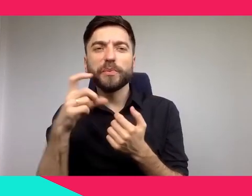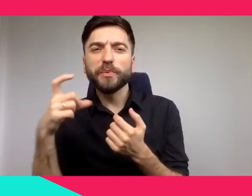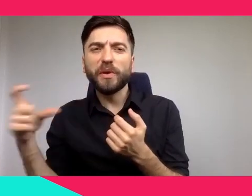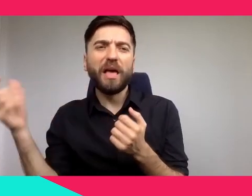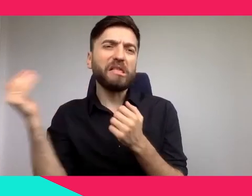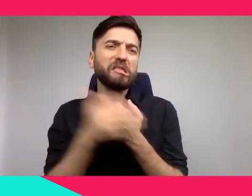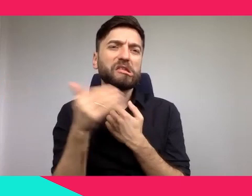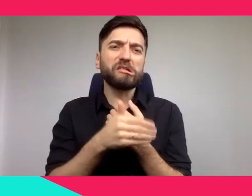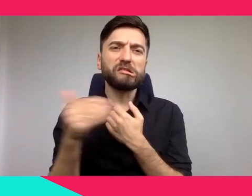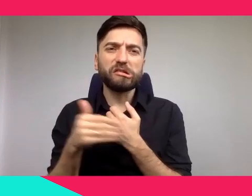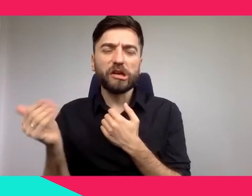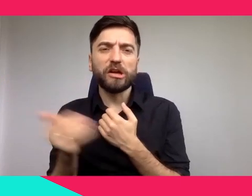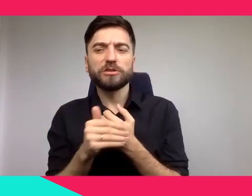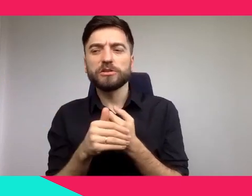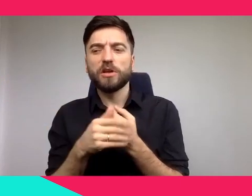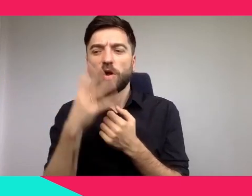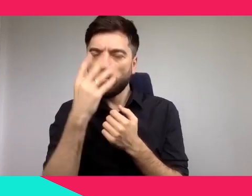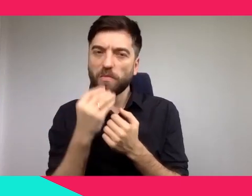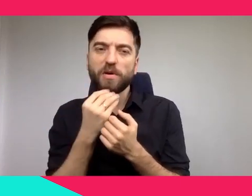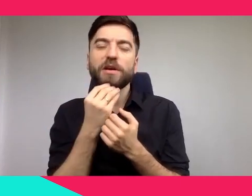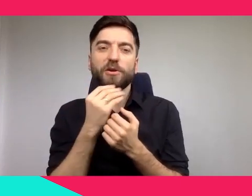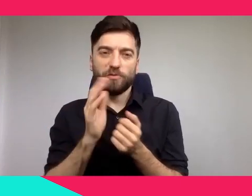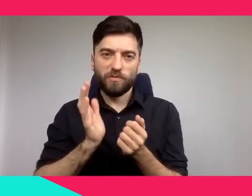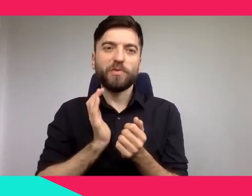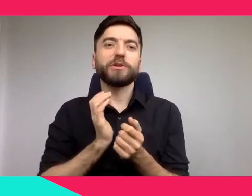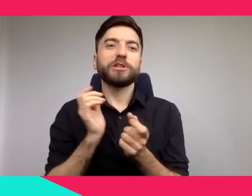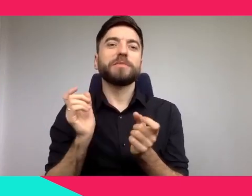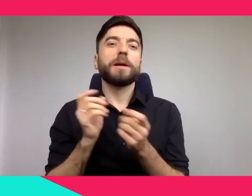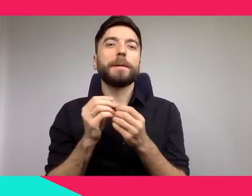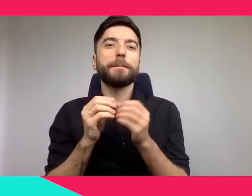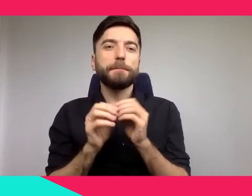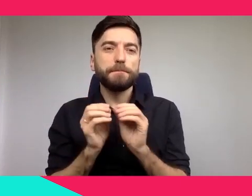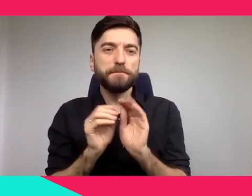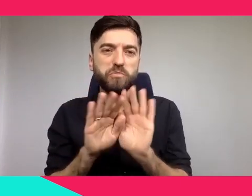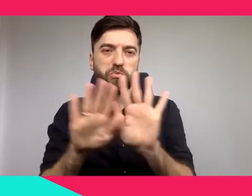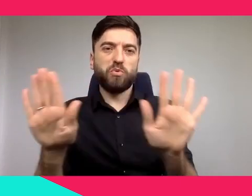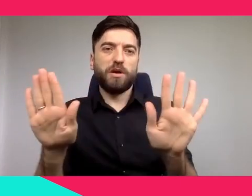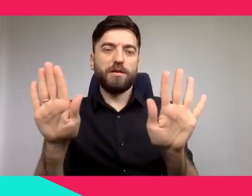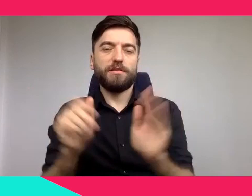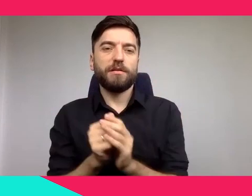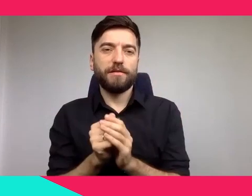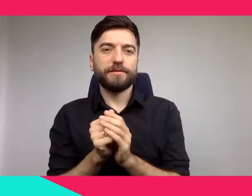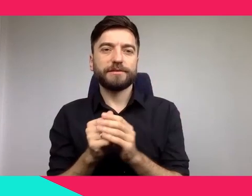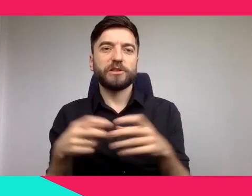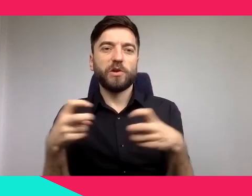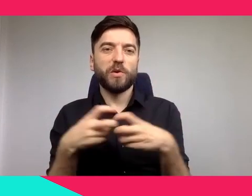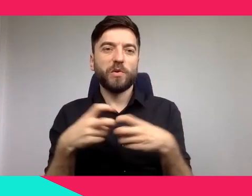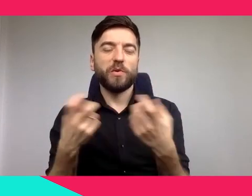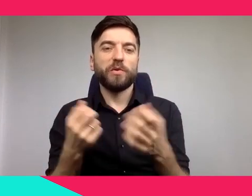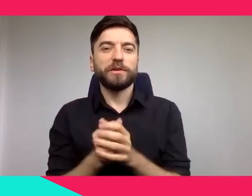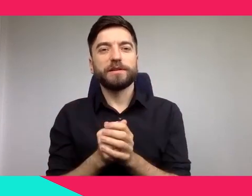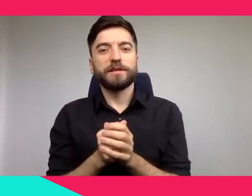2013, this was the biggest open data collection a museum had ever shared. And of course, everyone else is now doing it. So